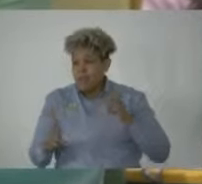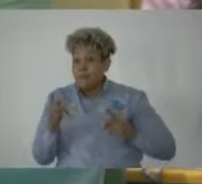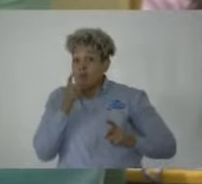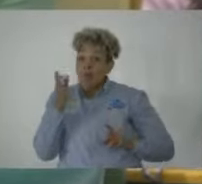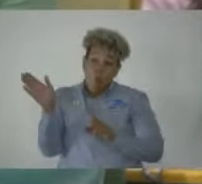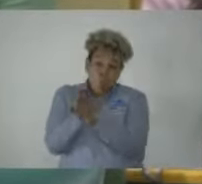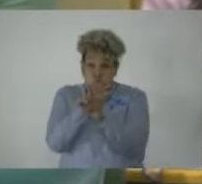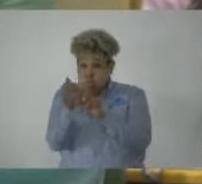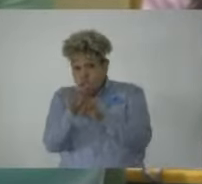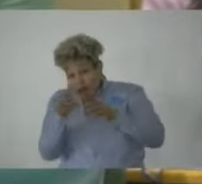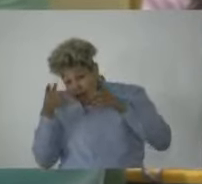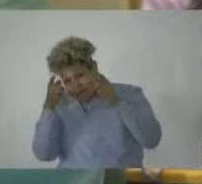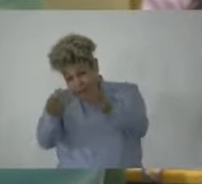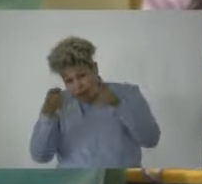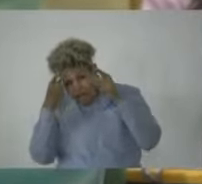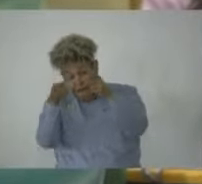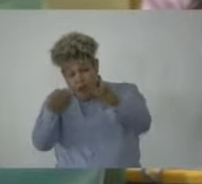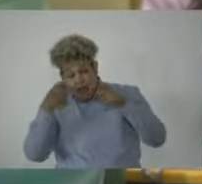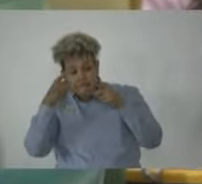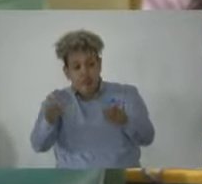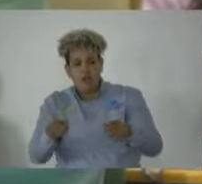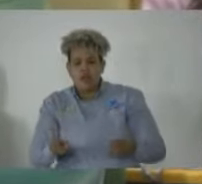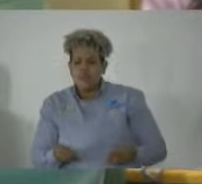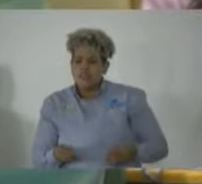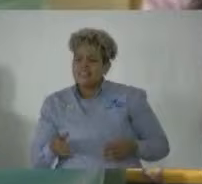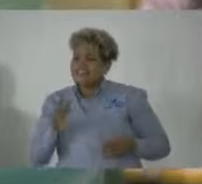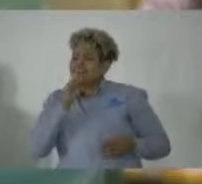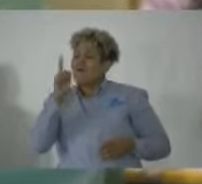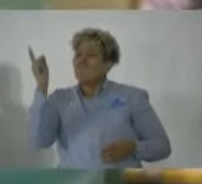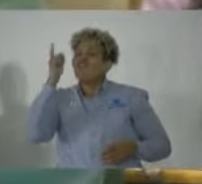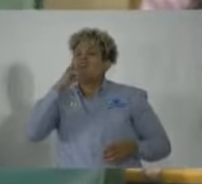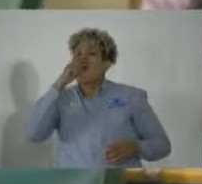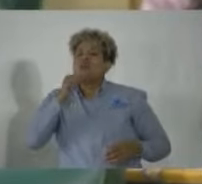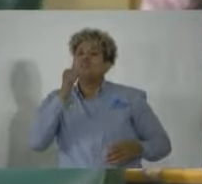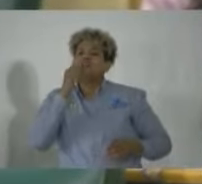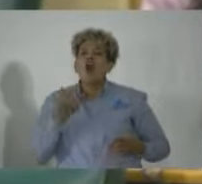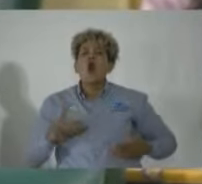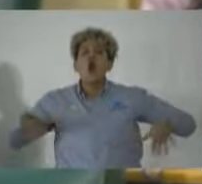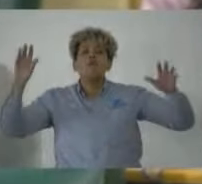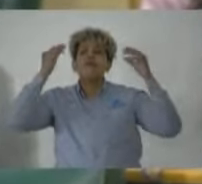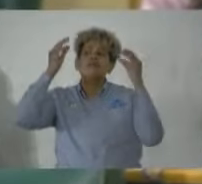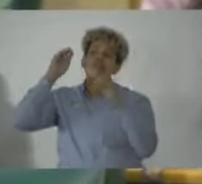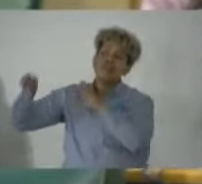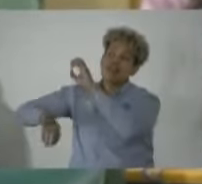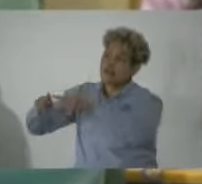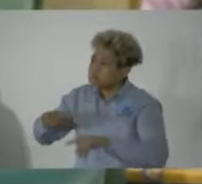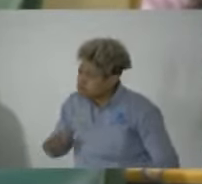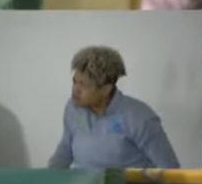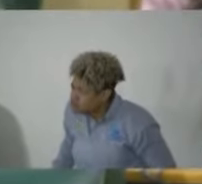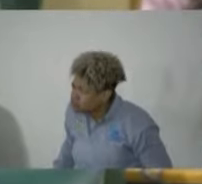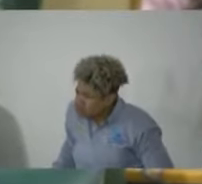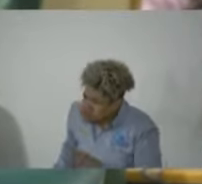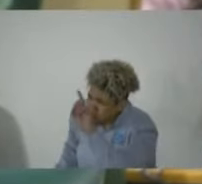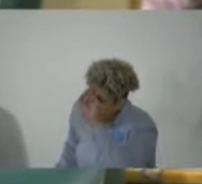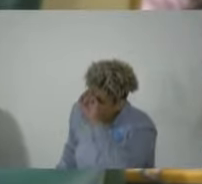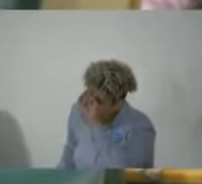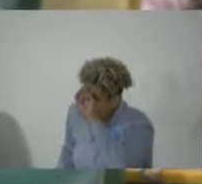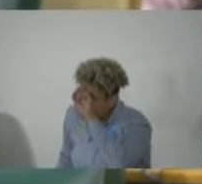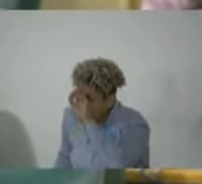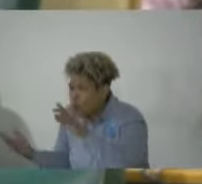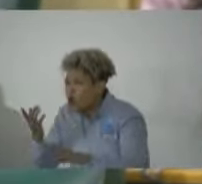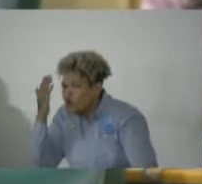are deliberately and systematically fed false or incomplete information that leads them to question what they know to be